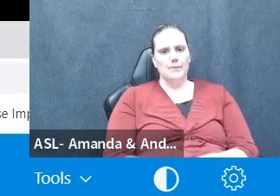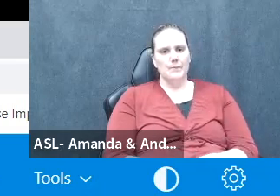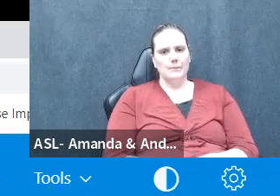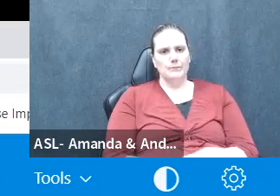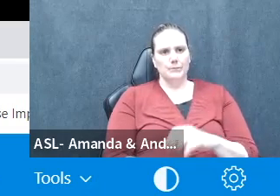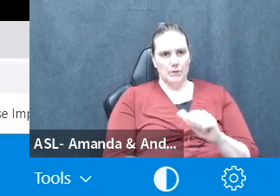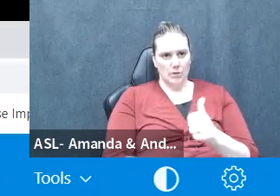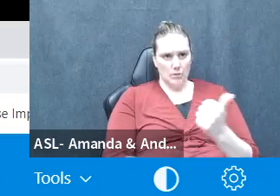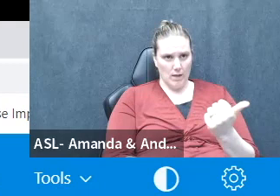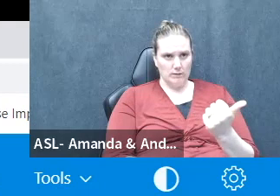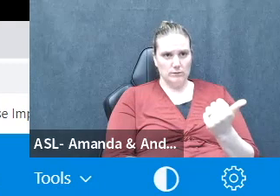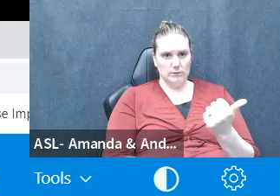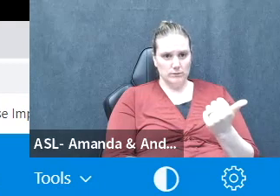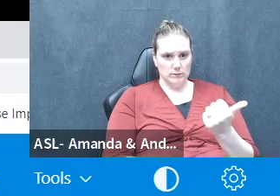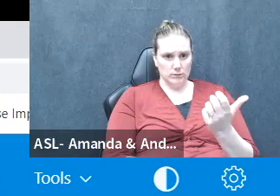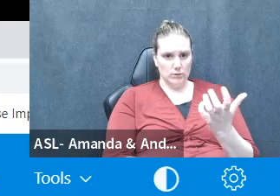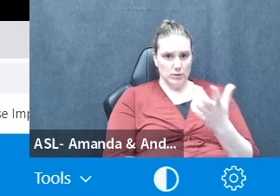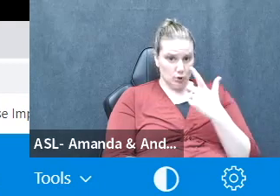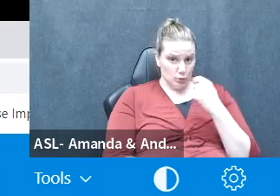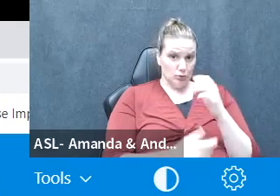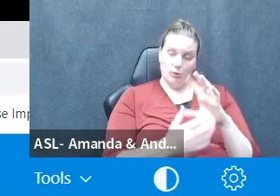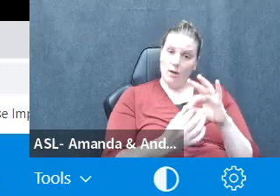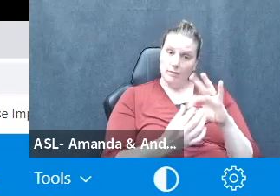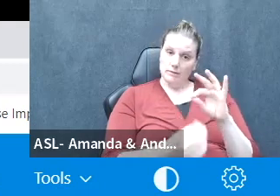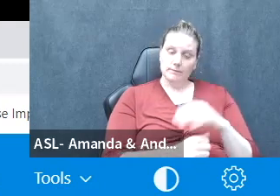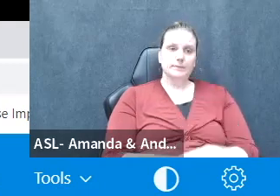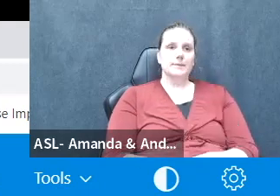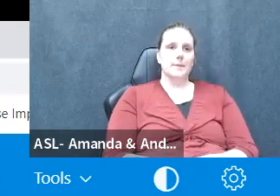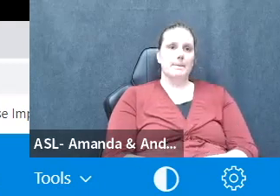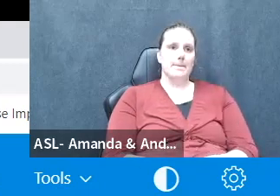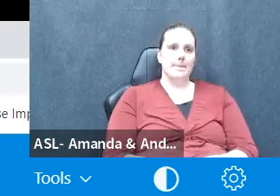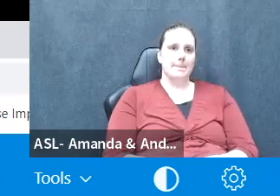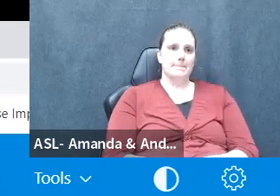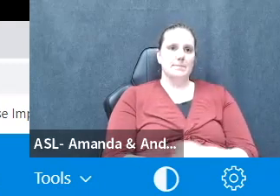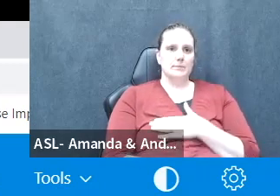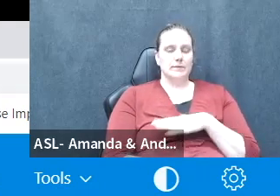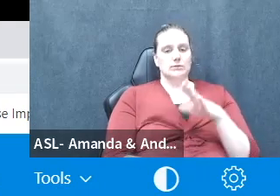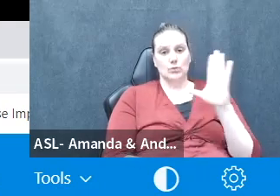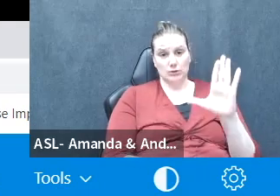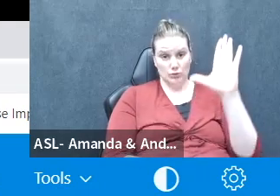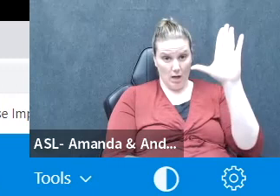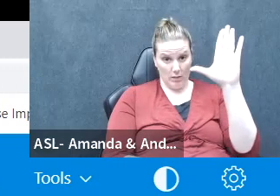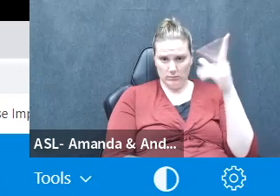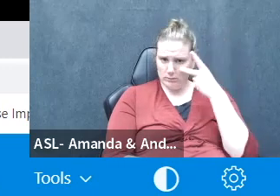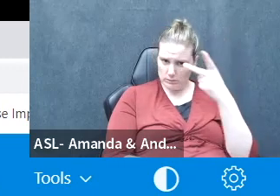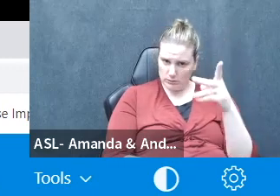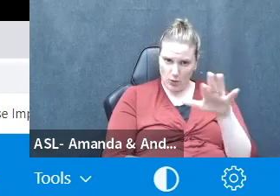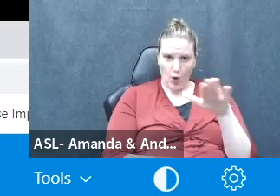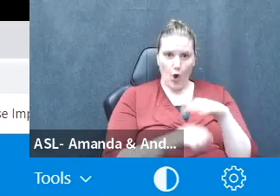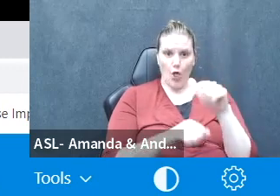Anyone else interested in making a comment today? Please use the raise your hand button and I'll call on